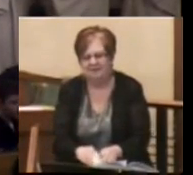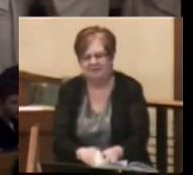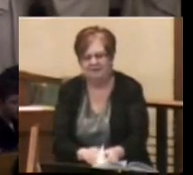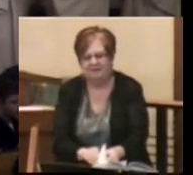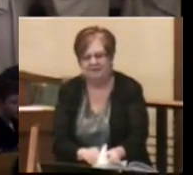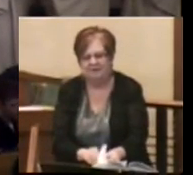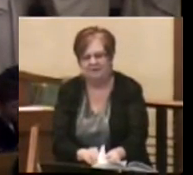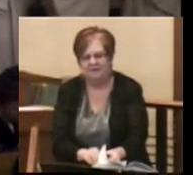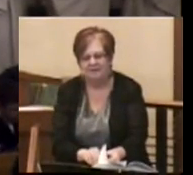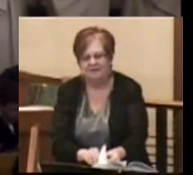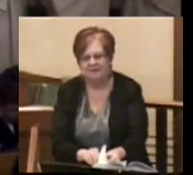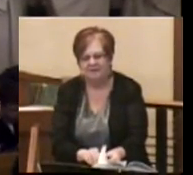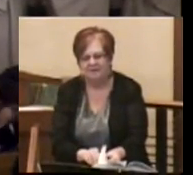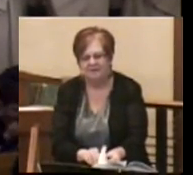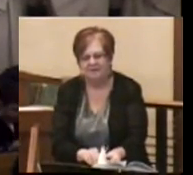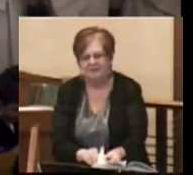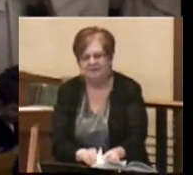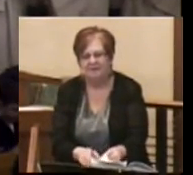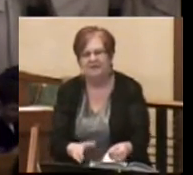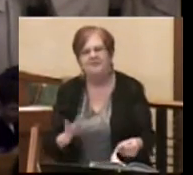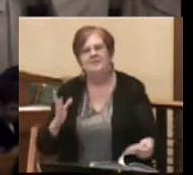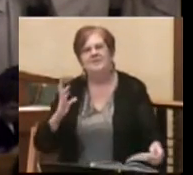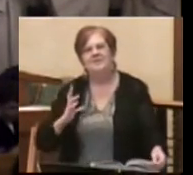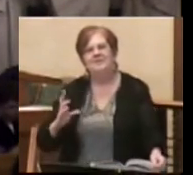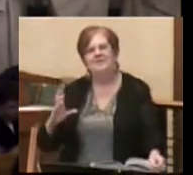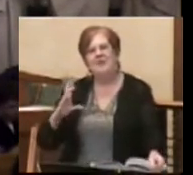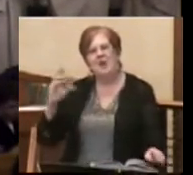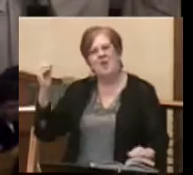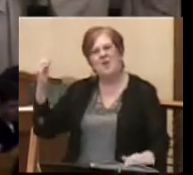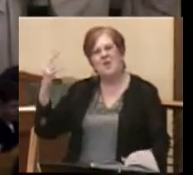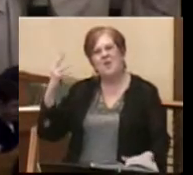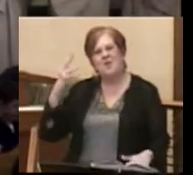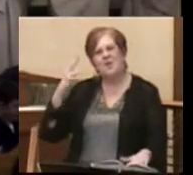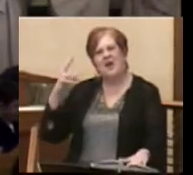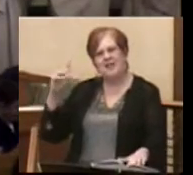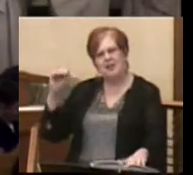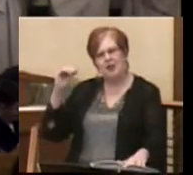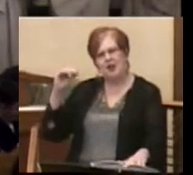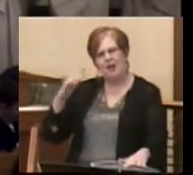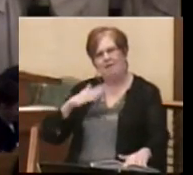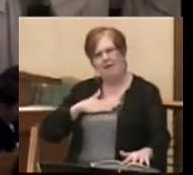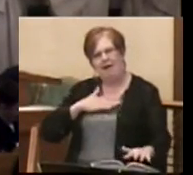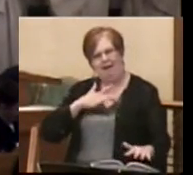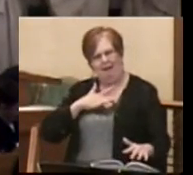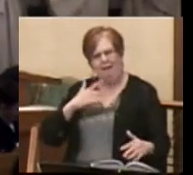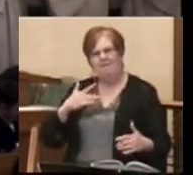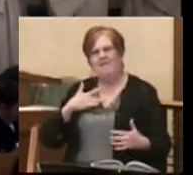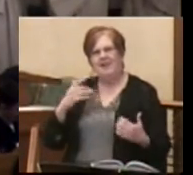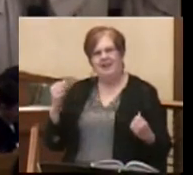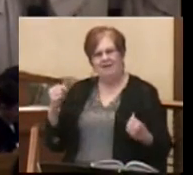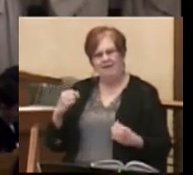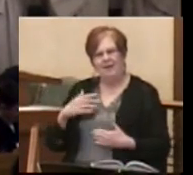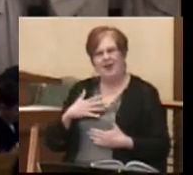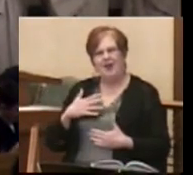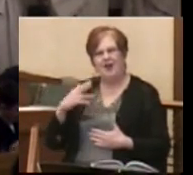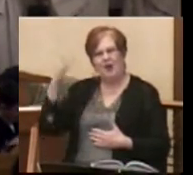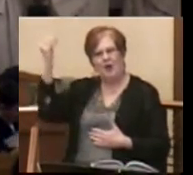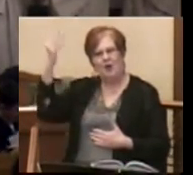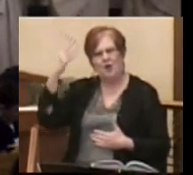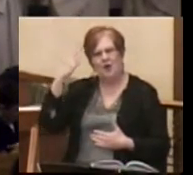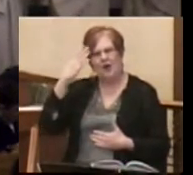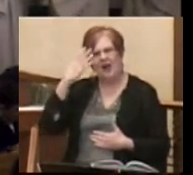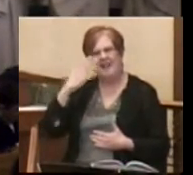grace. Grace that taught my heart to fear, and grace